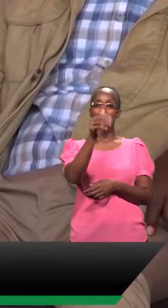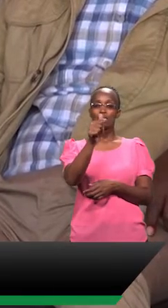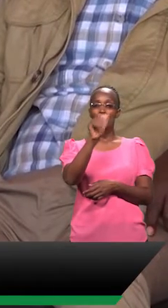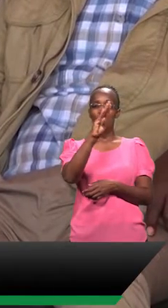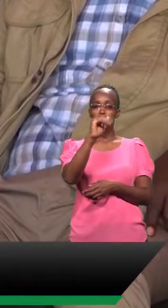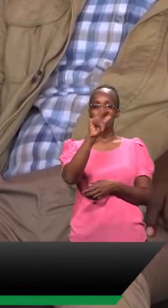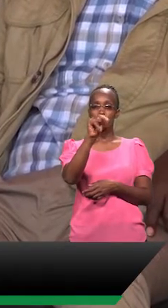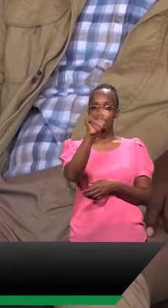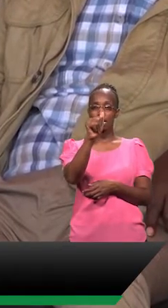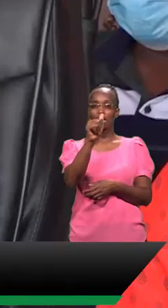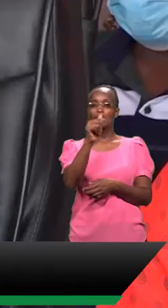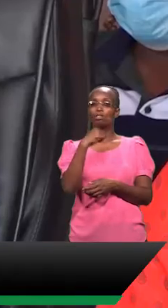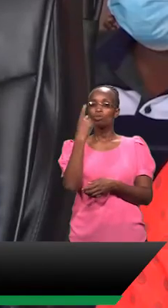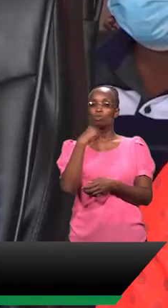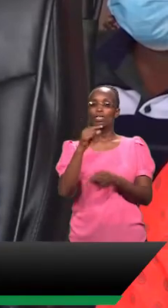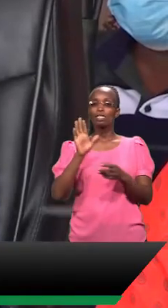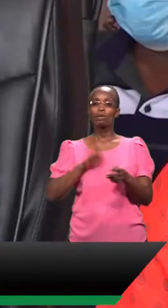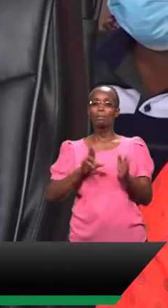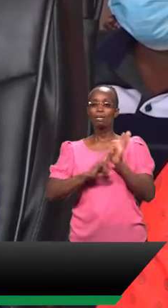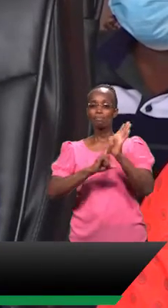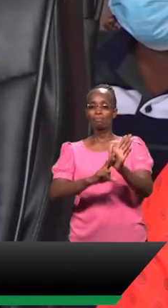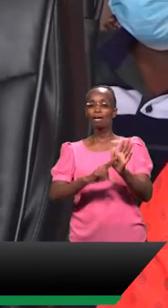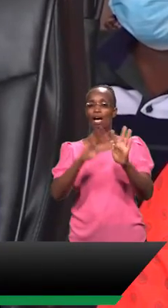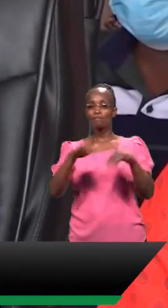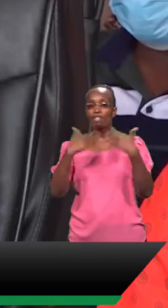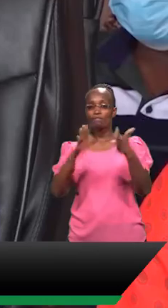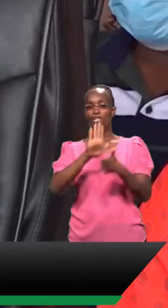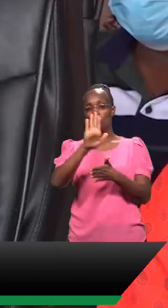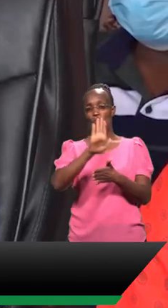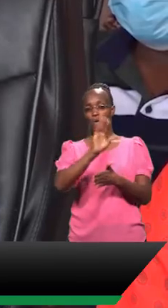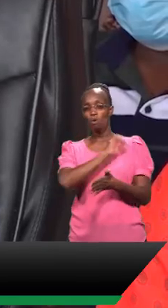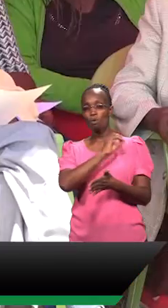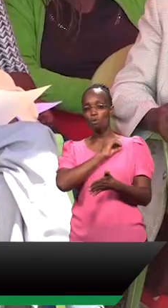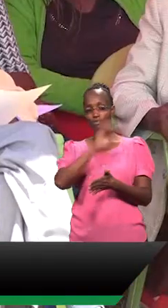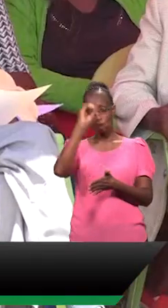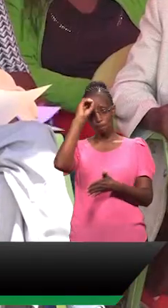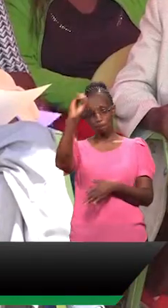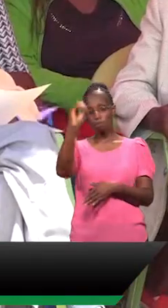Ome na Sabina Chege wameelezea kauli zao. Dennis Mwendwa, Undugu TV.